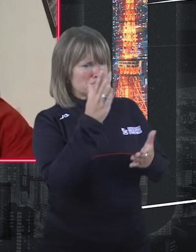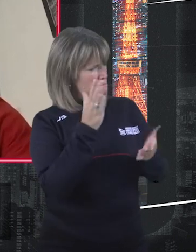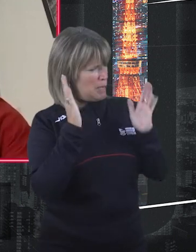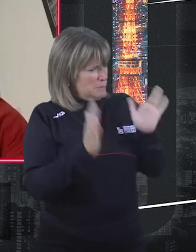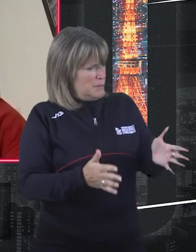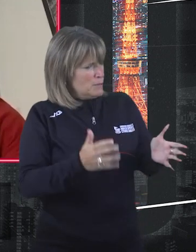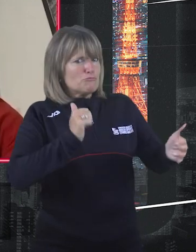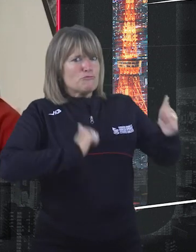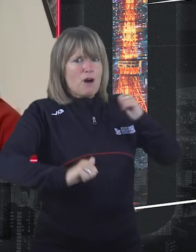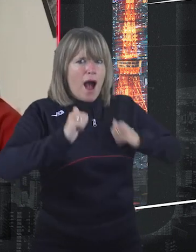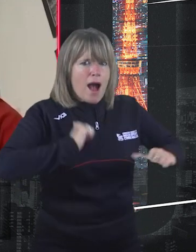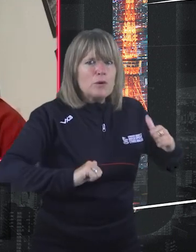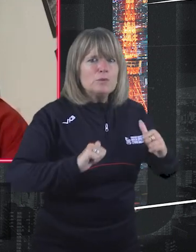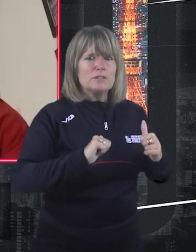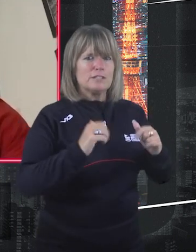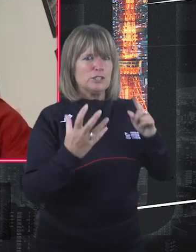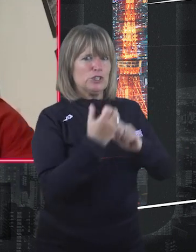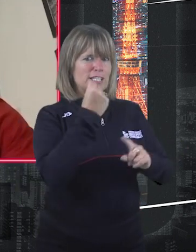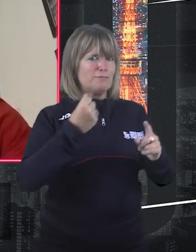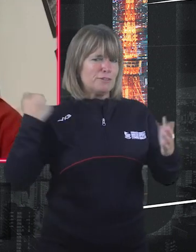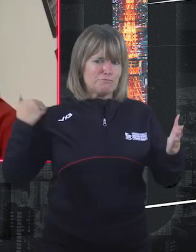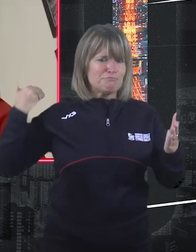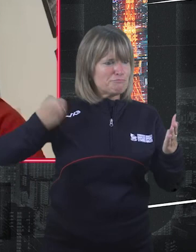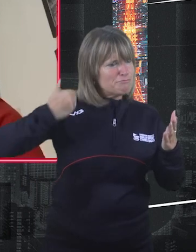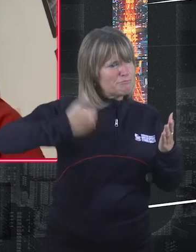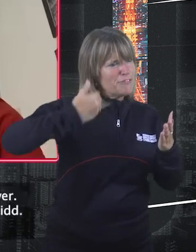so proud of what you've achieved over the years.